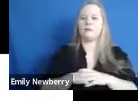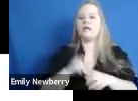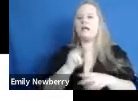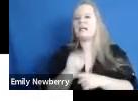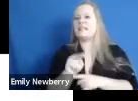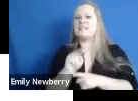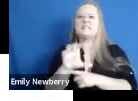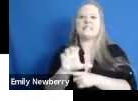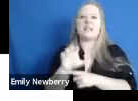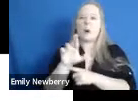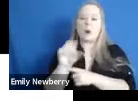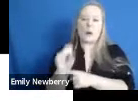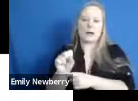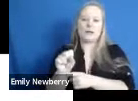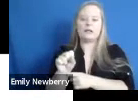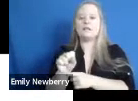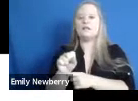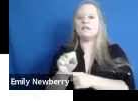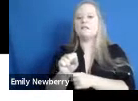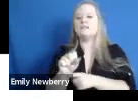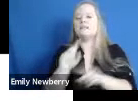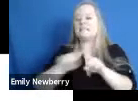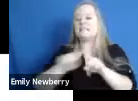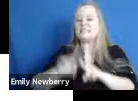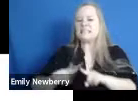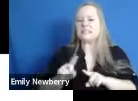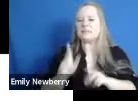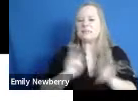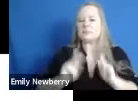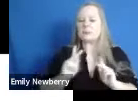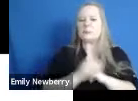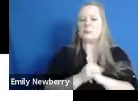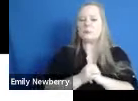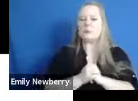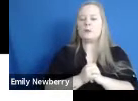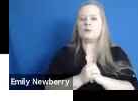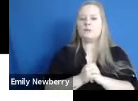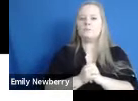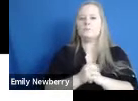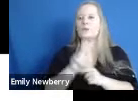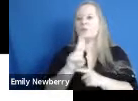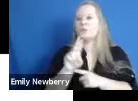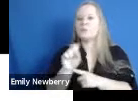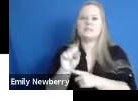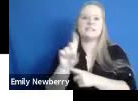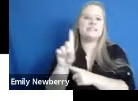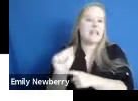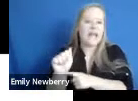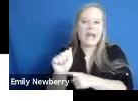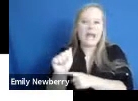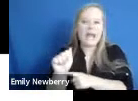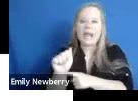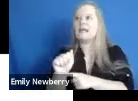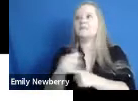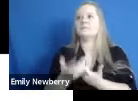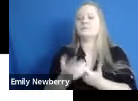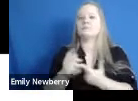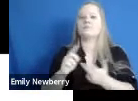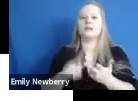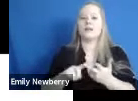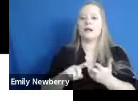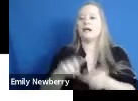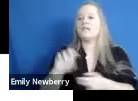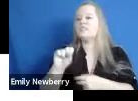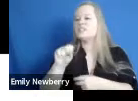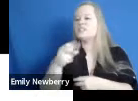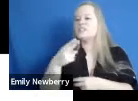NRCS, Cooperative Extension Office in Aztec, USDA office in Shiprock and Aztec,